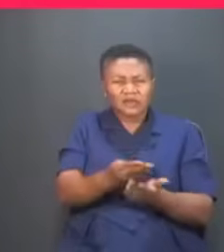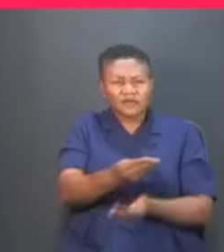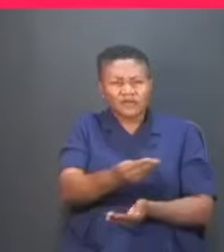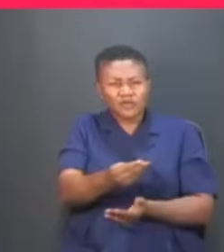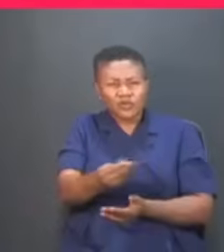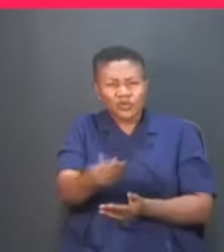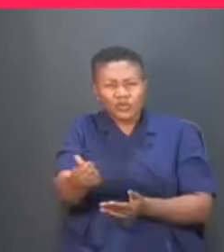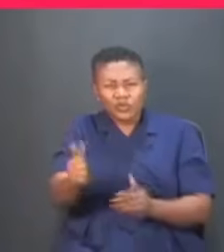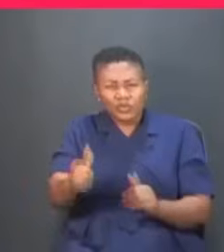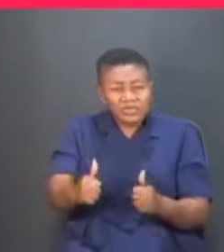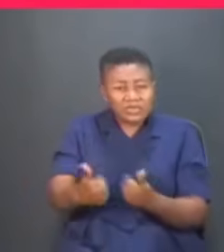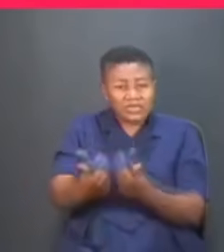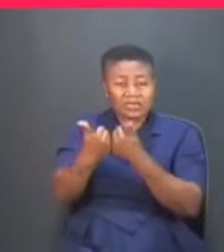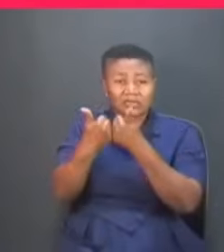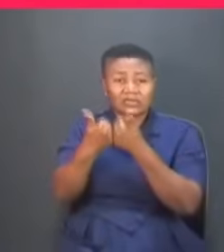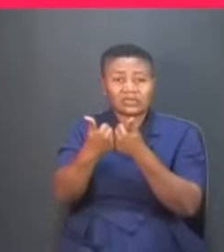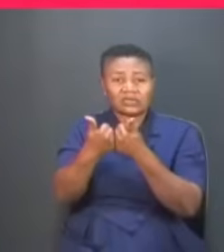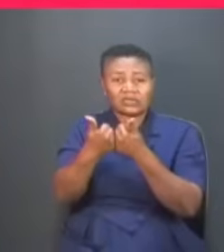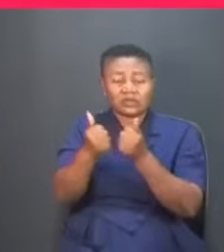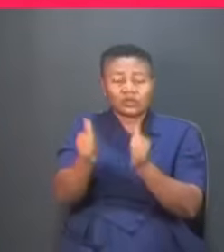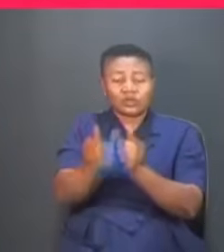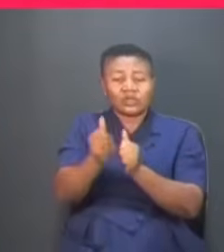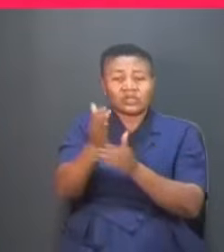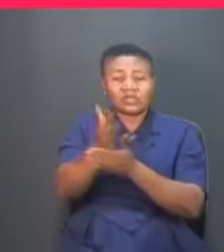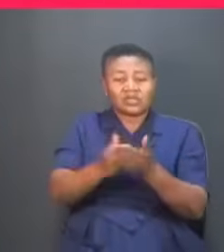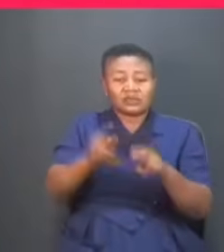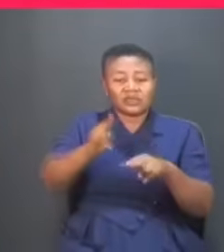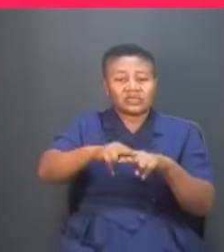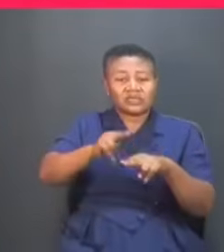with some seating arrangements.